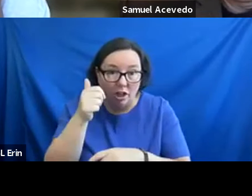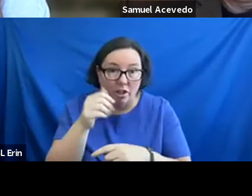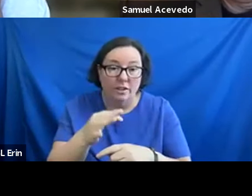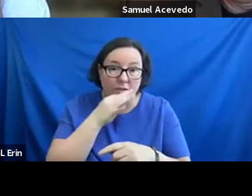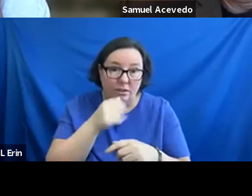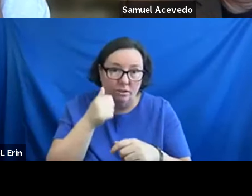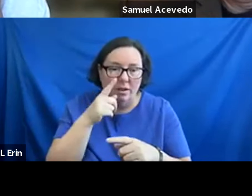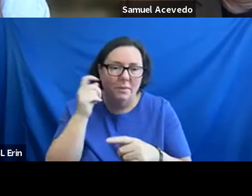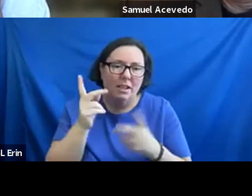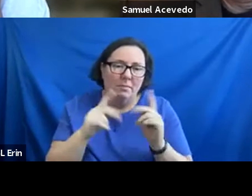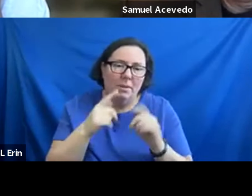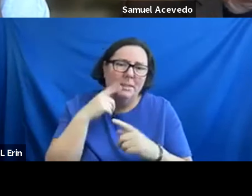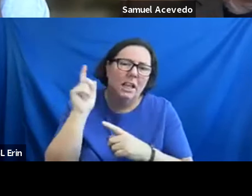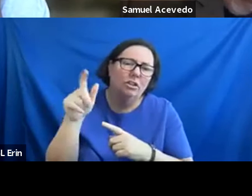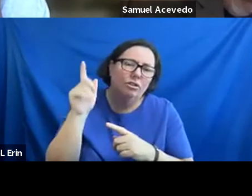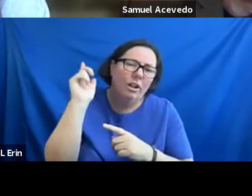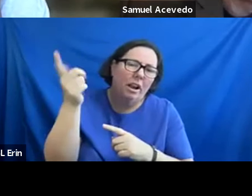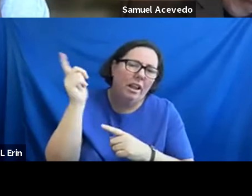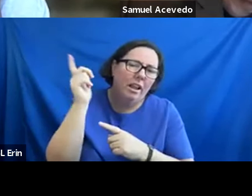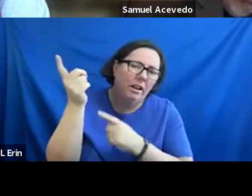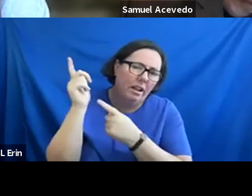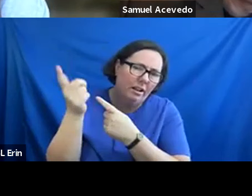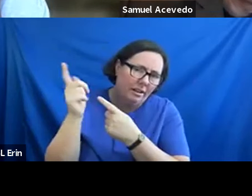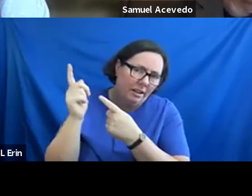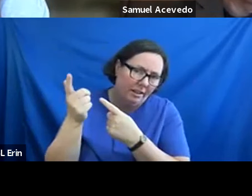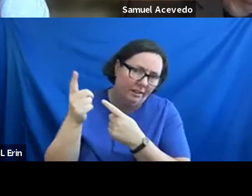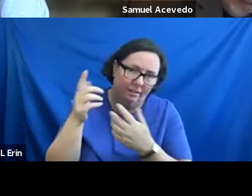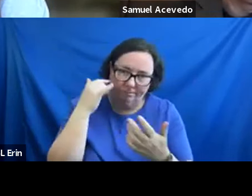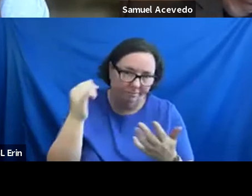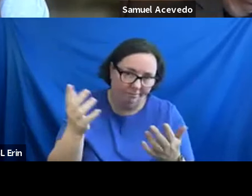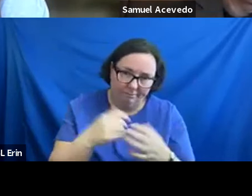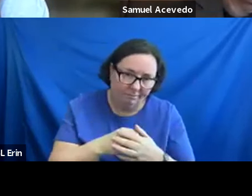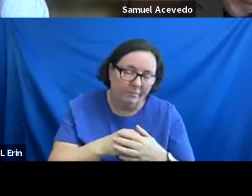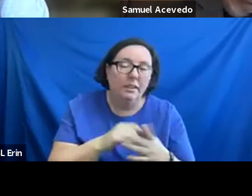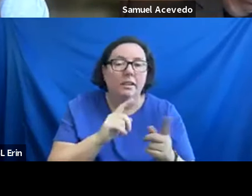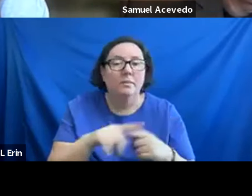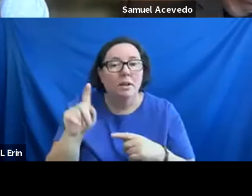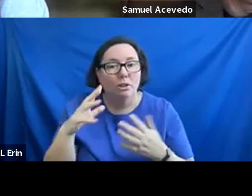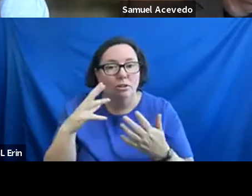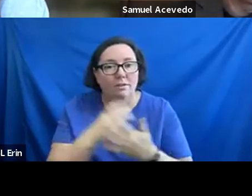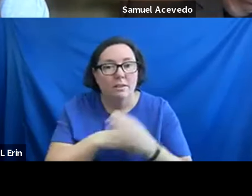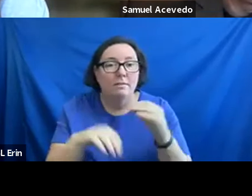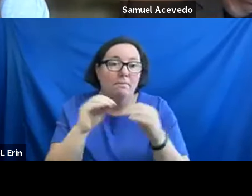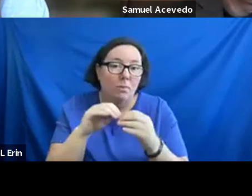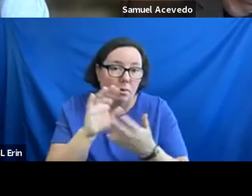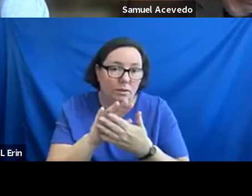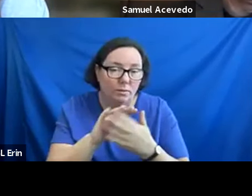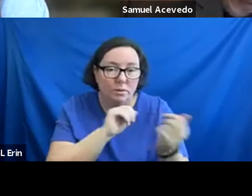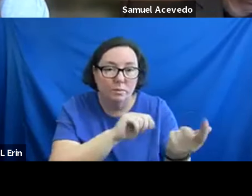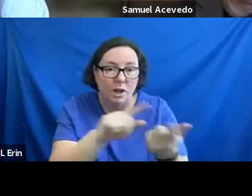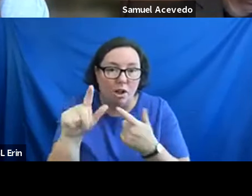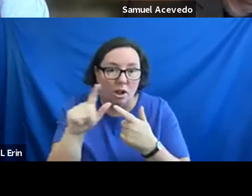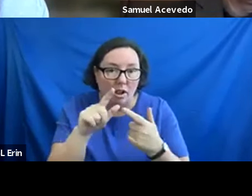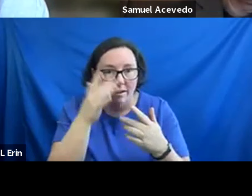everyone says we should eventually do this. We surely should have more of these kinds of schools where everybody